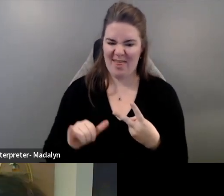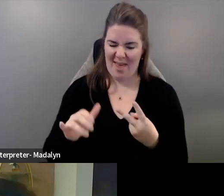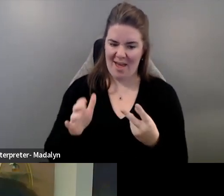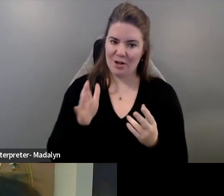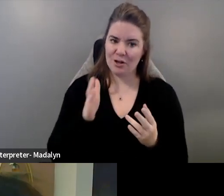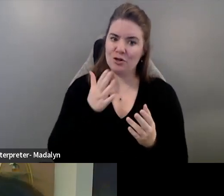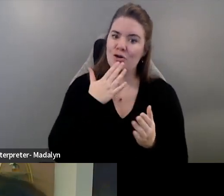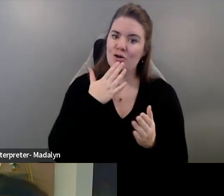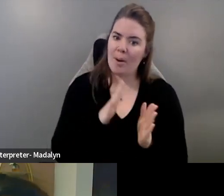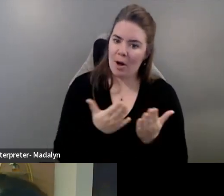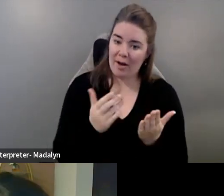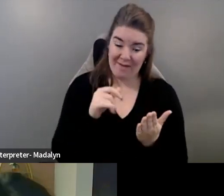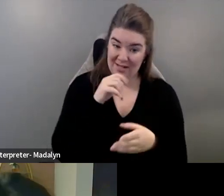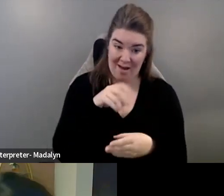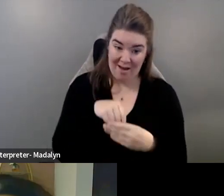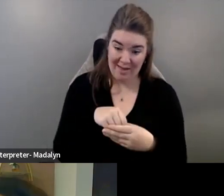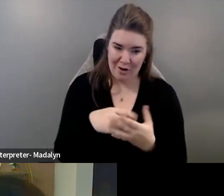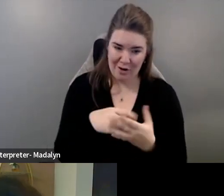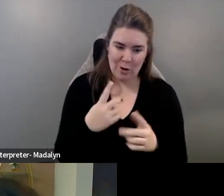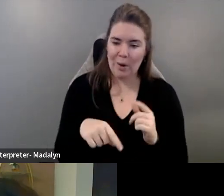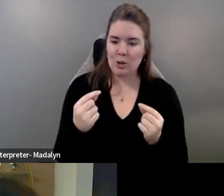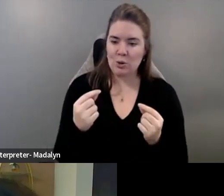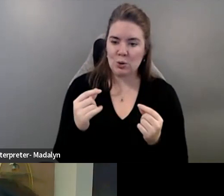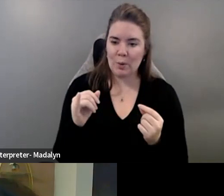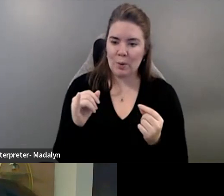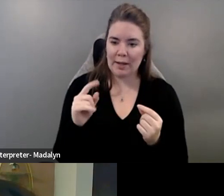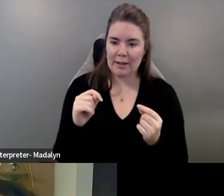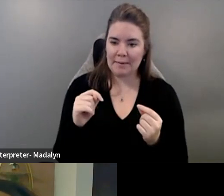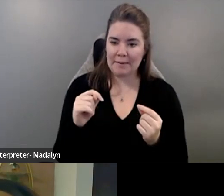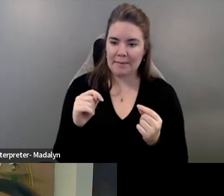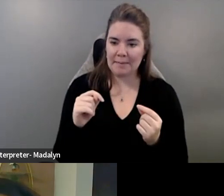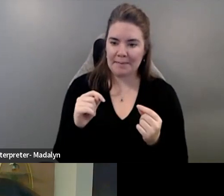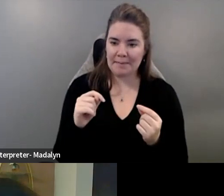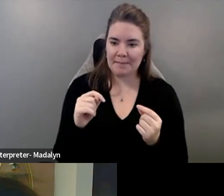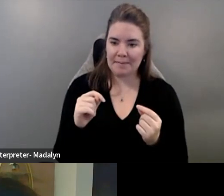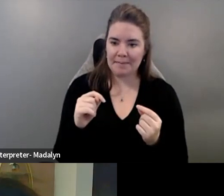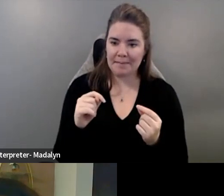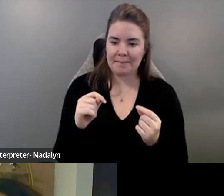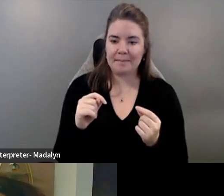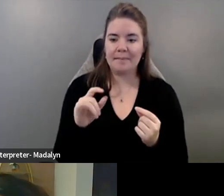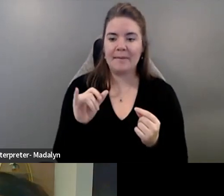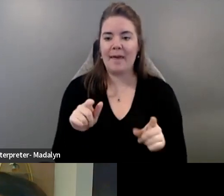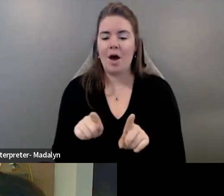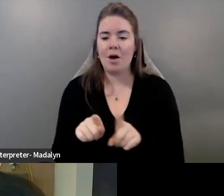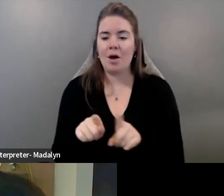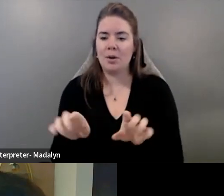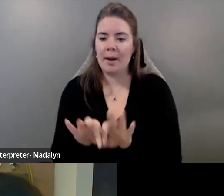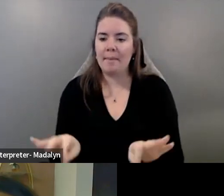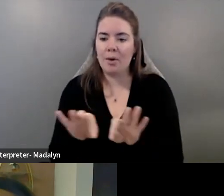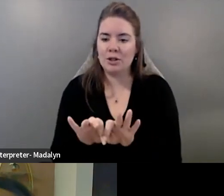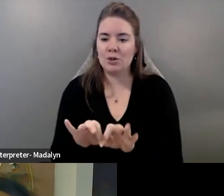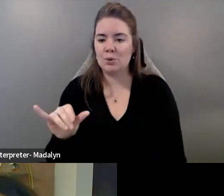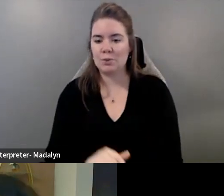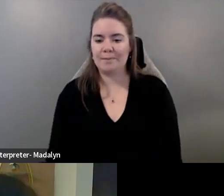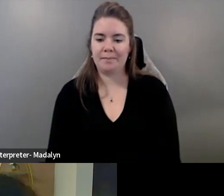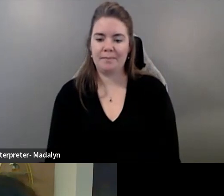there, we can't do it. Well, so that's also important too. And you will probably hear this again. When